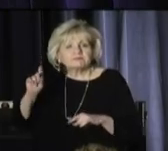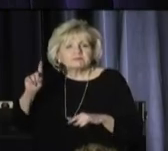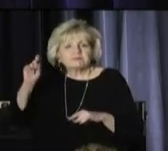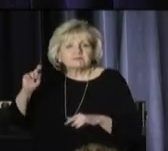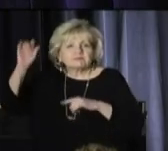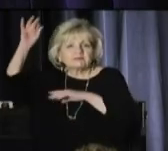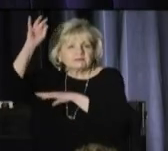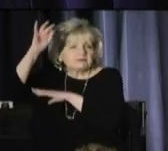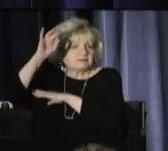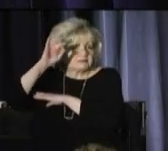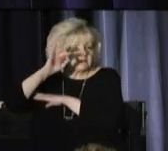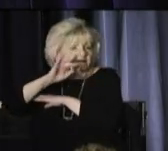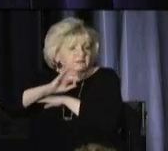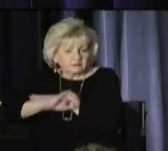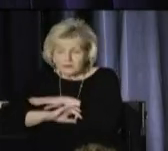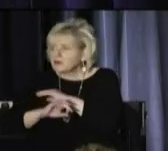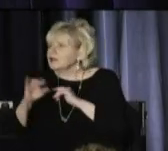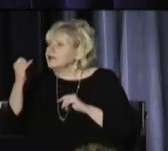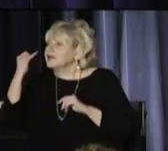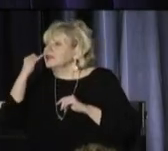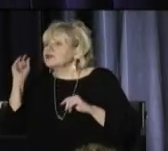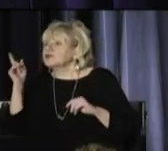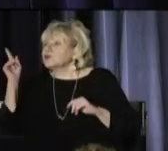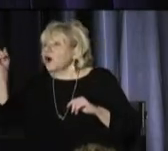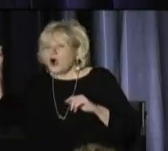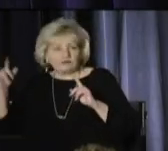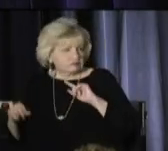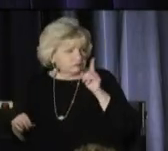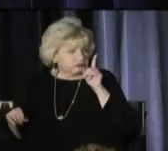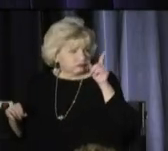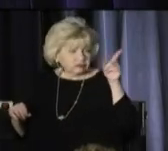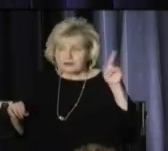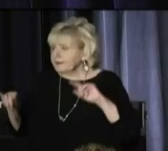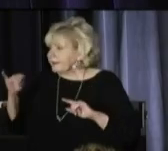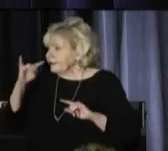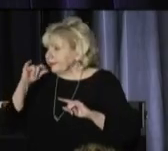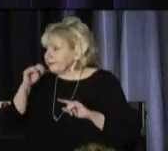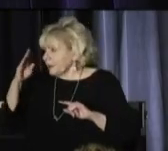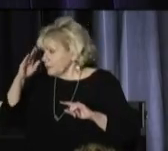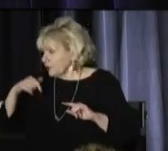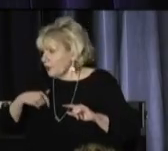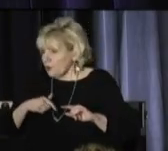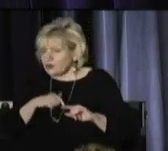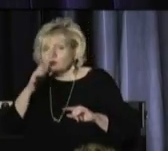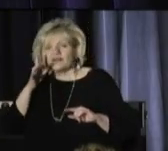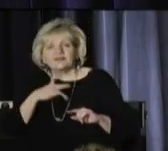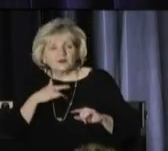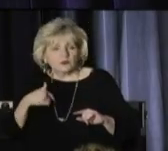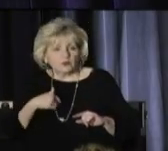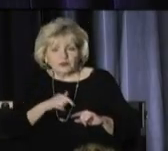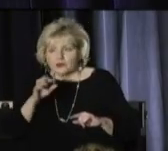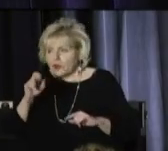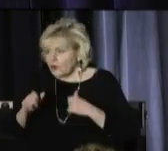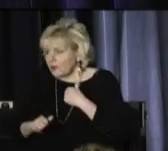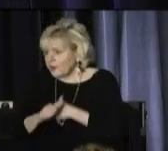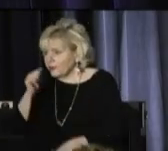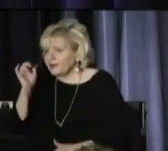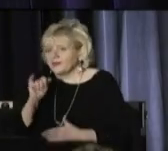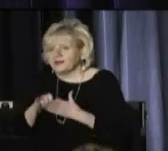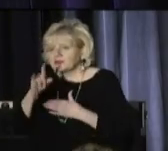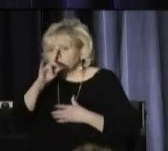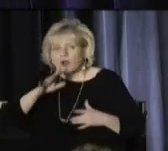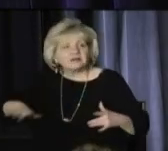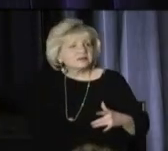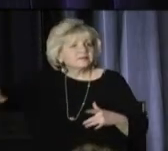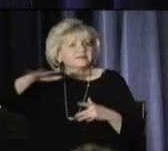We knew that if we walked too far in any direction, kids who didn't know us would see us as a threat. We knew that this was a neighborhood that